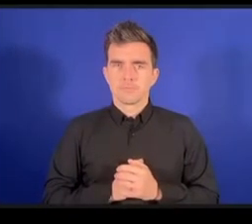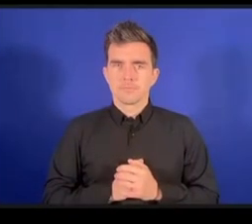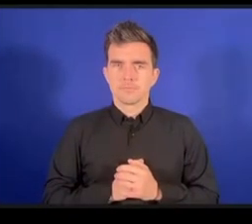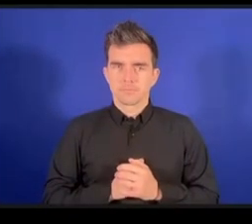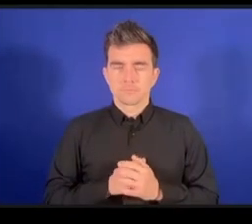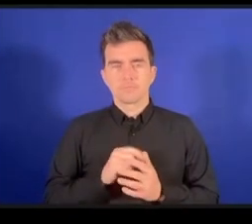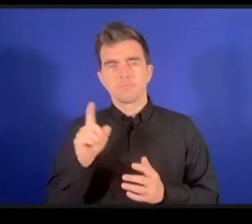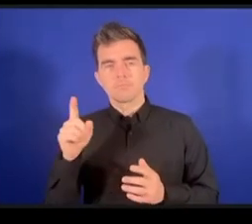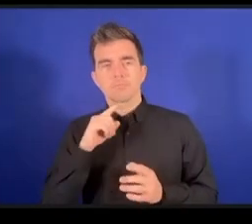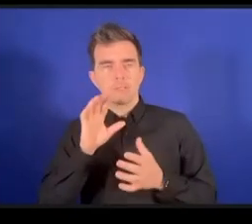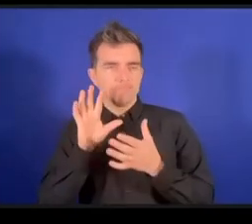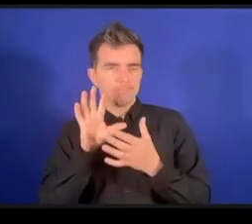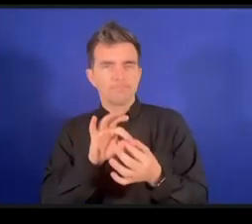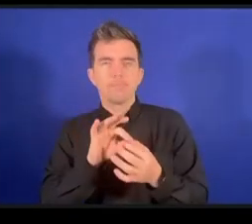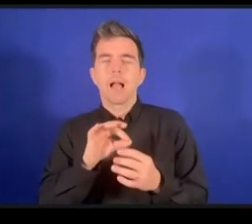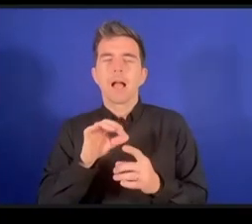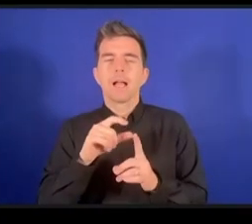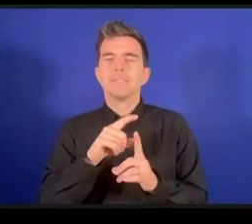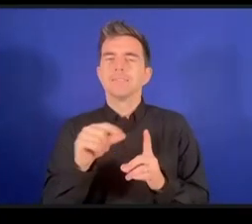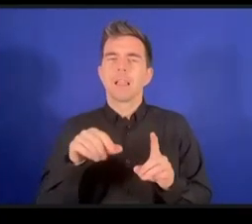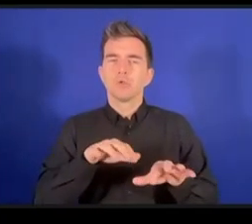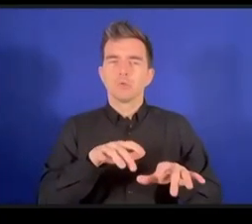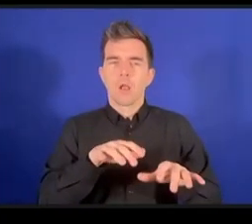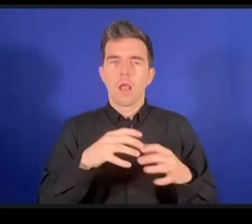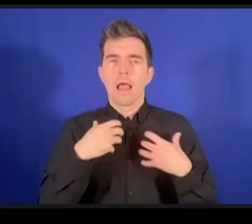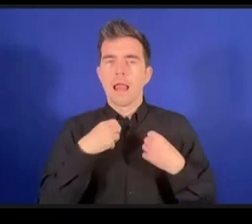on Digital Health is on my list?